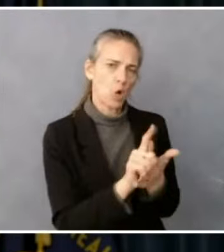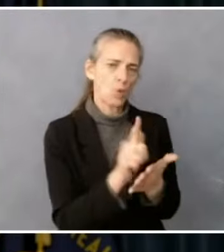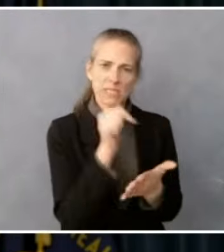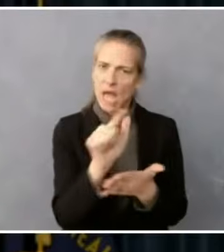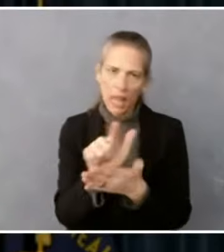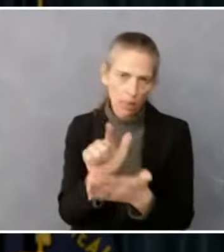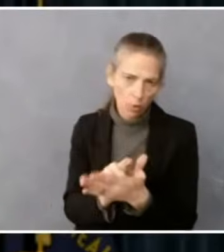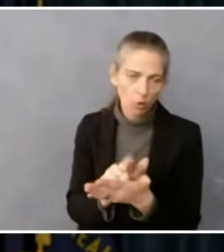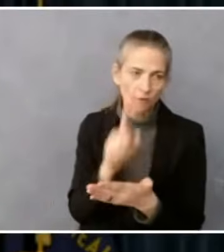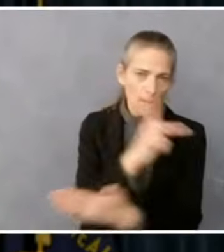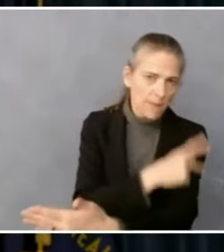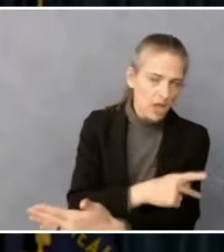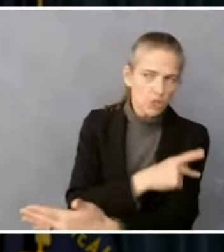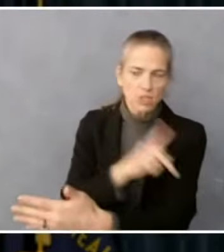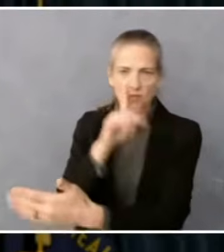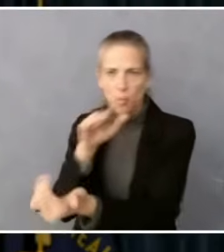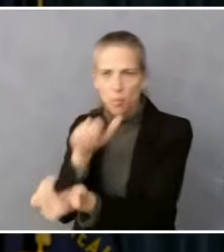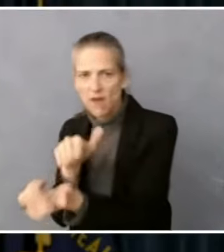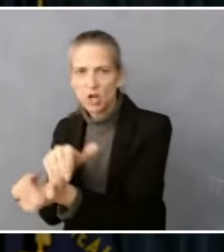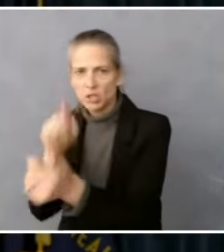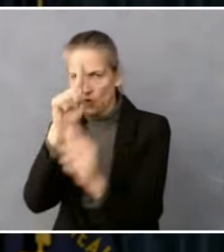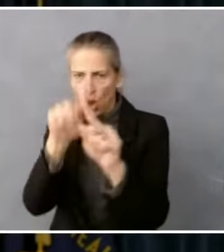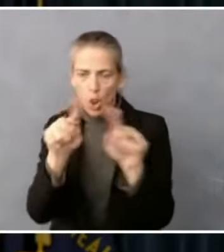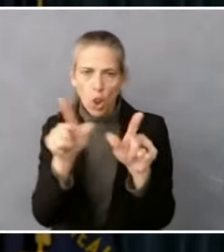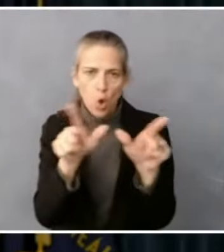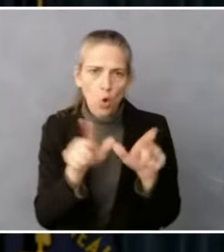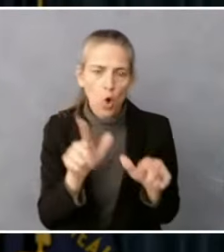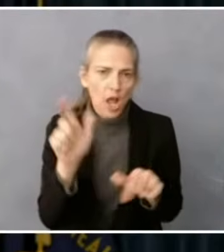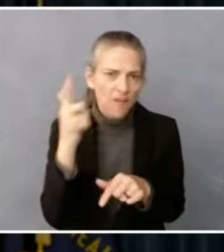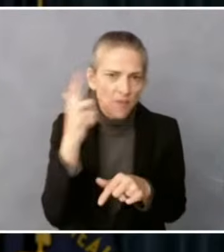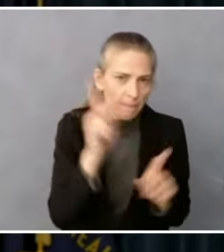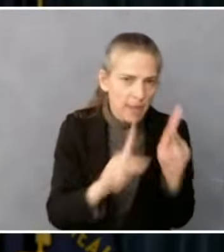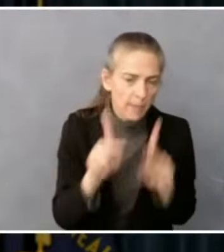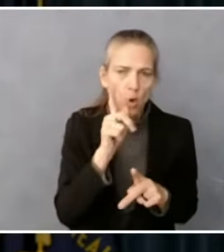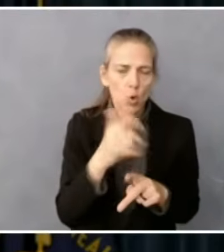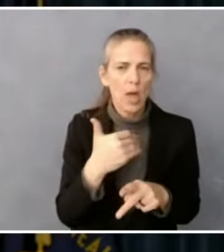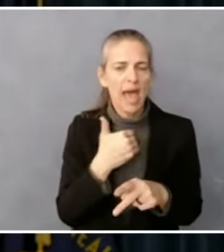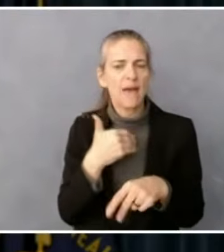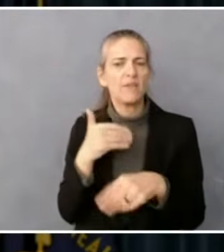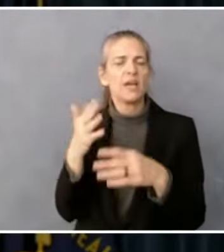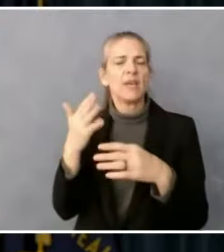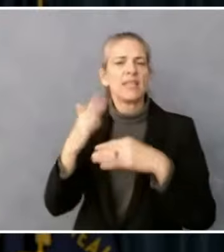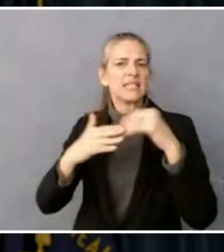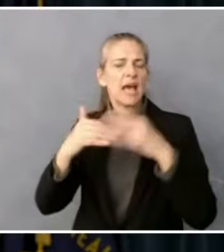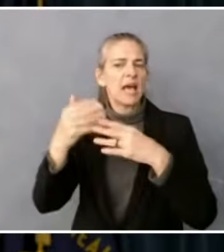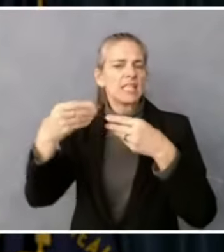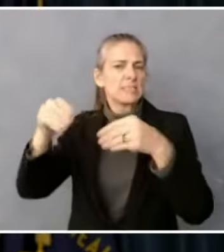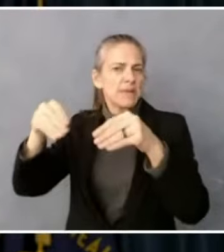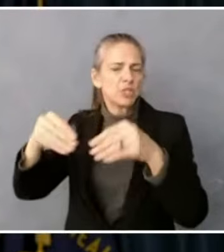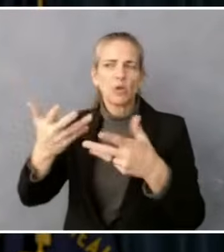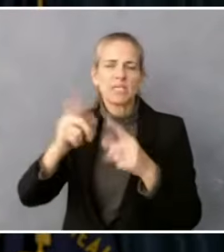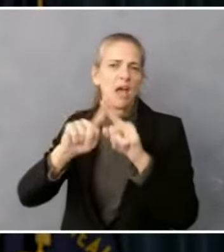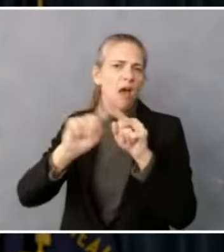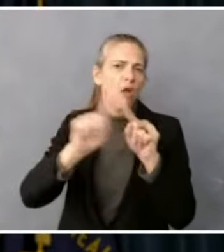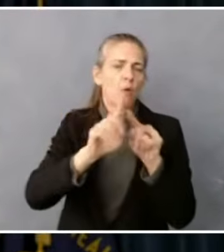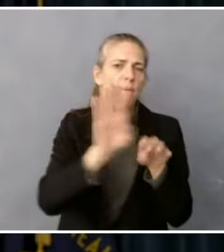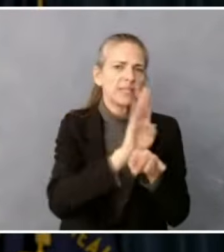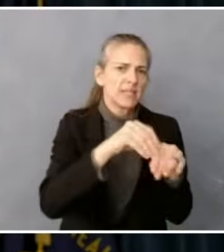patients, providers, and for local government officials who would have the dispensaries and other businesses in their